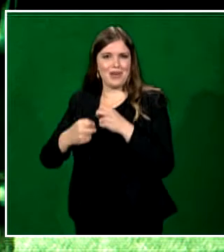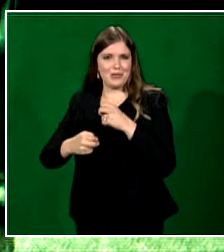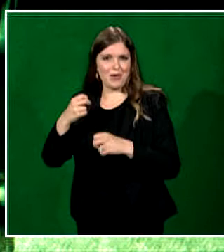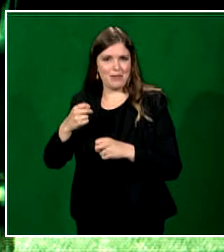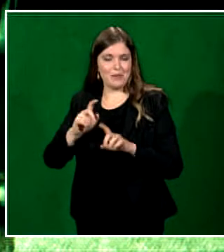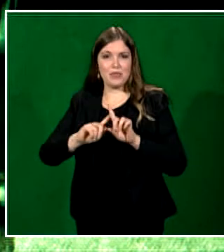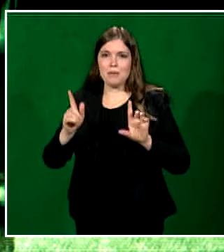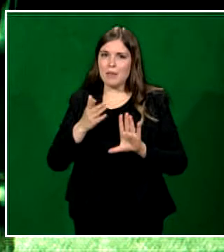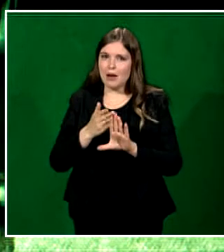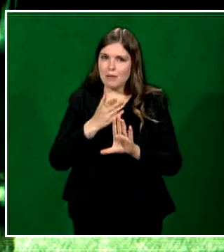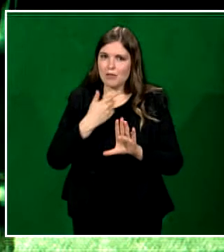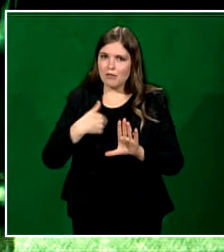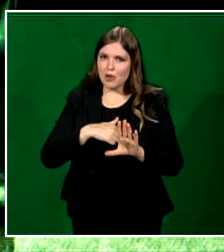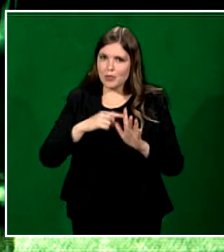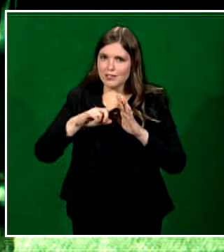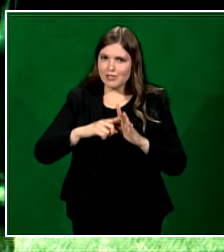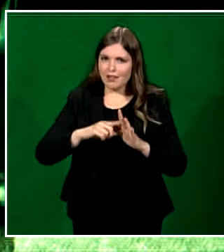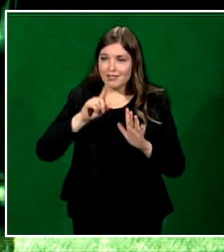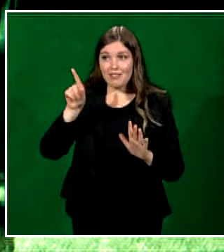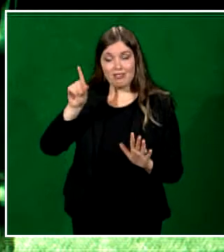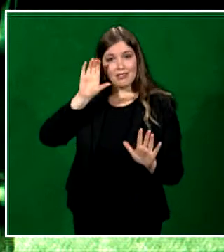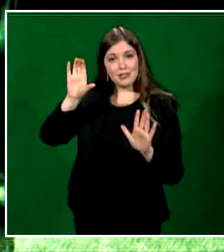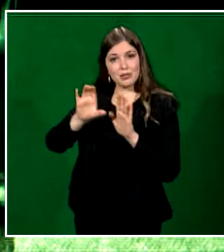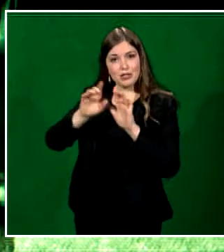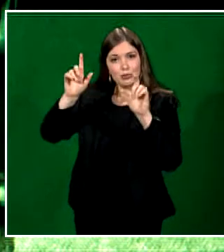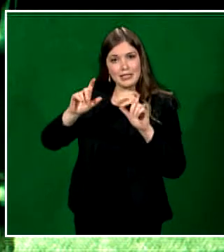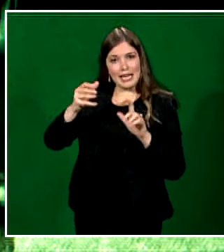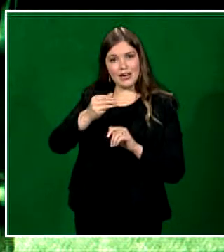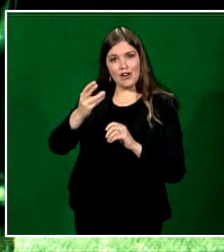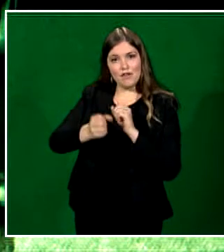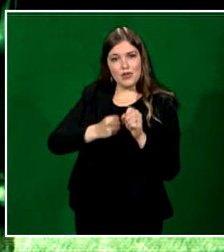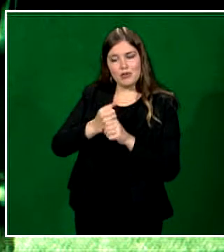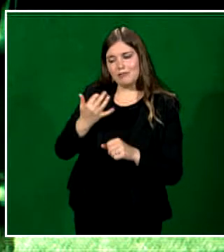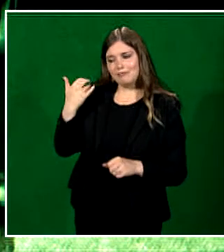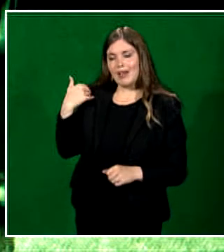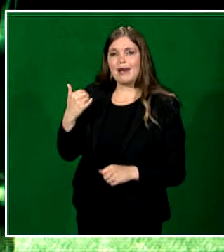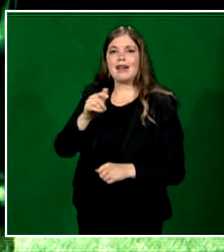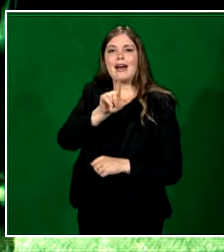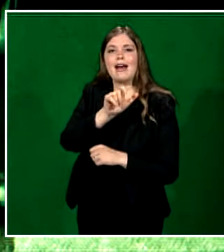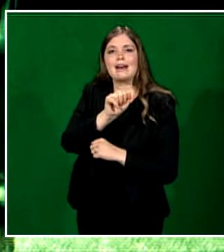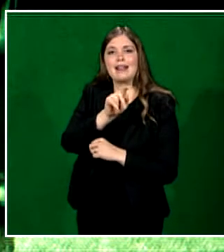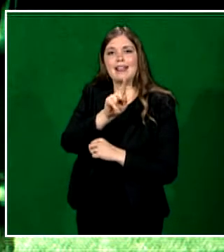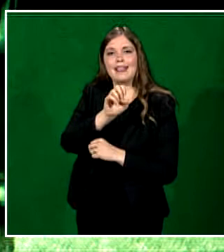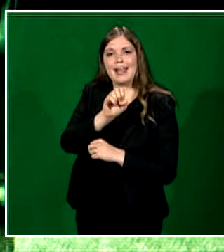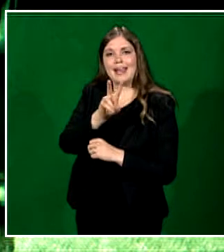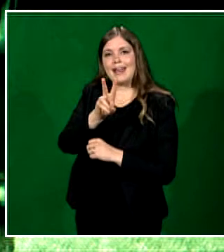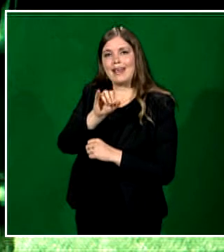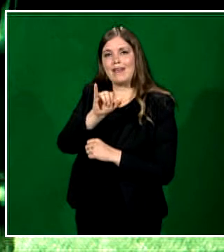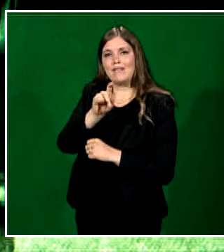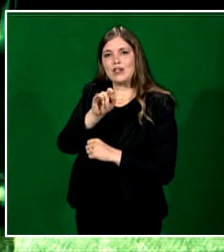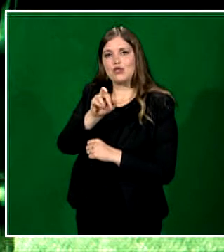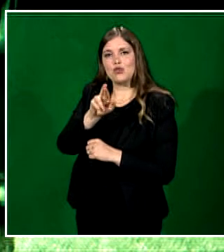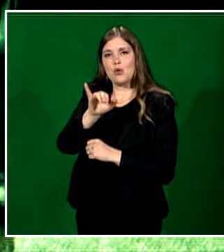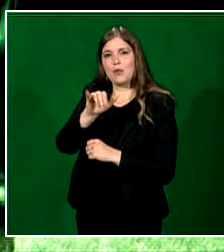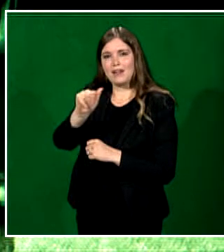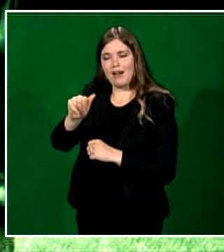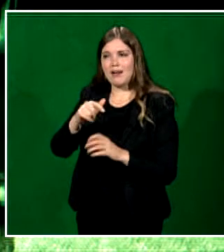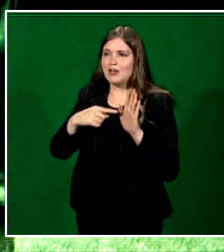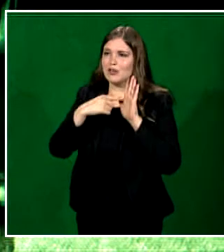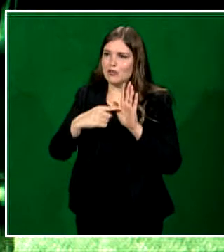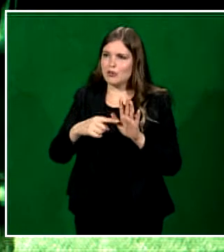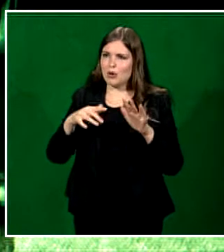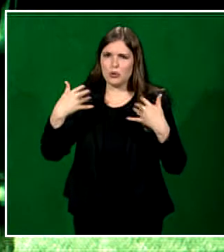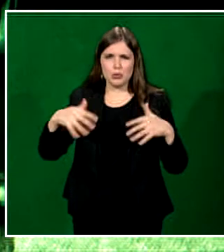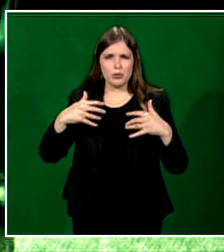there, the picture was taken a few years back on Lake Victoria and shows a ferry surrounded by water hyacinth with no sight of